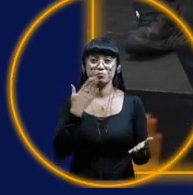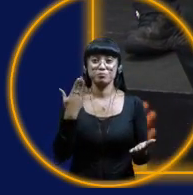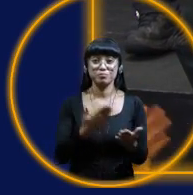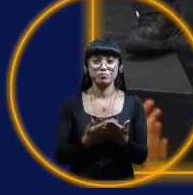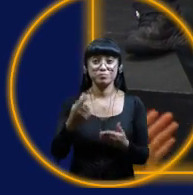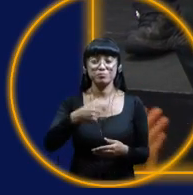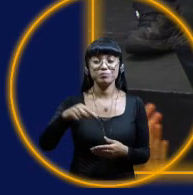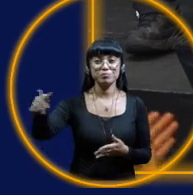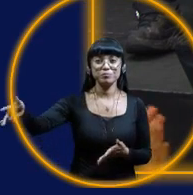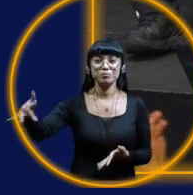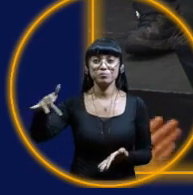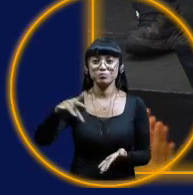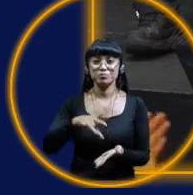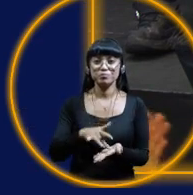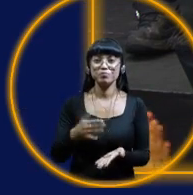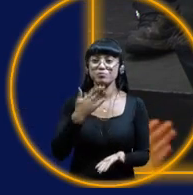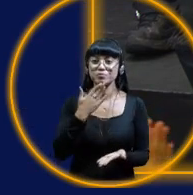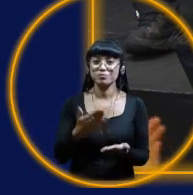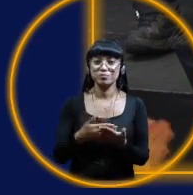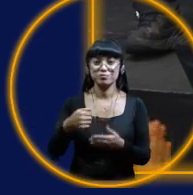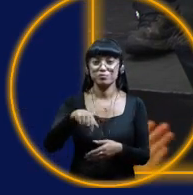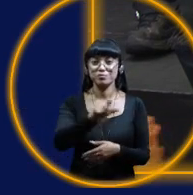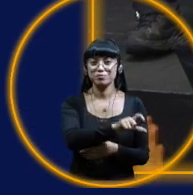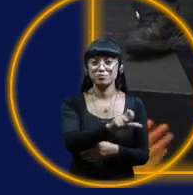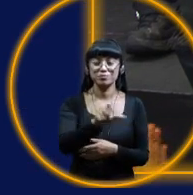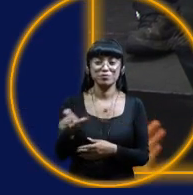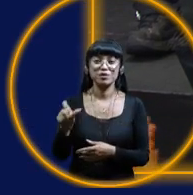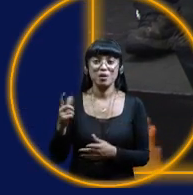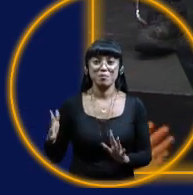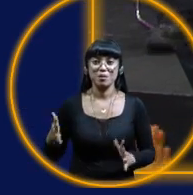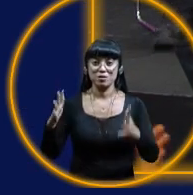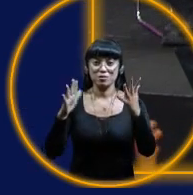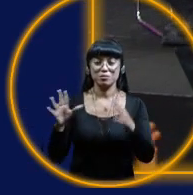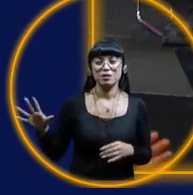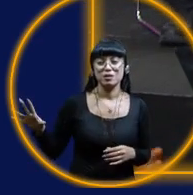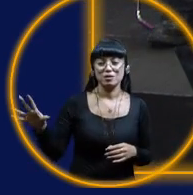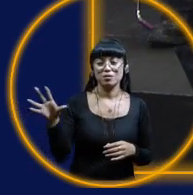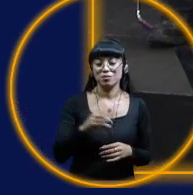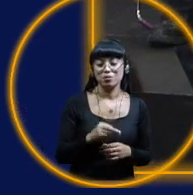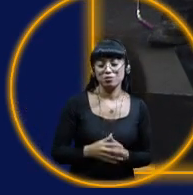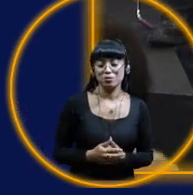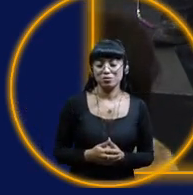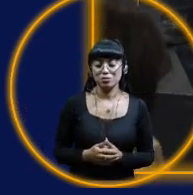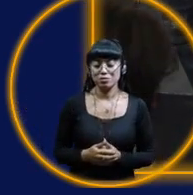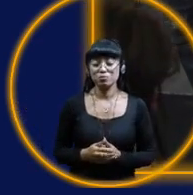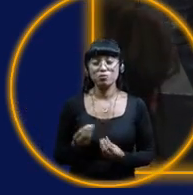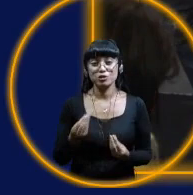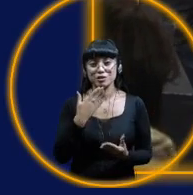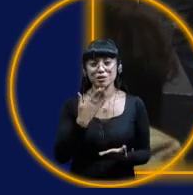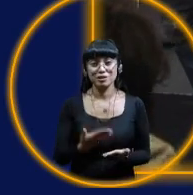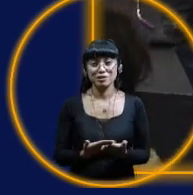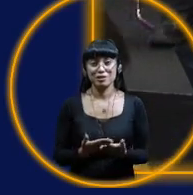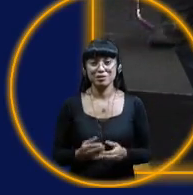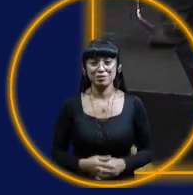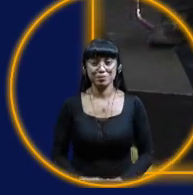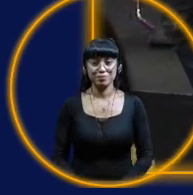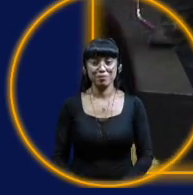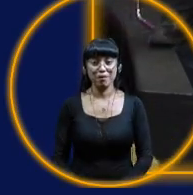Y thank you, Ben and Jessica, for coming. Pide un aplauso, por favor. Bueno, muchas gracias. Thank